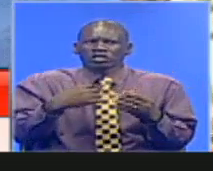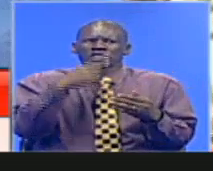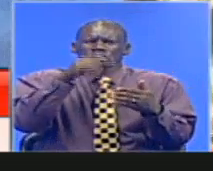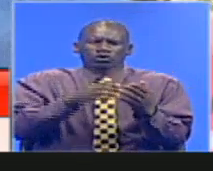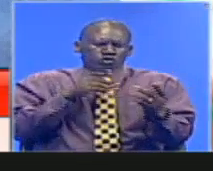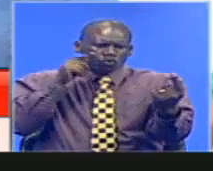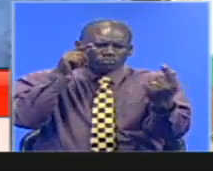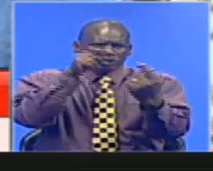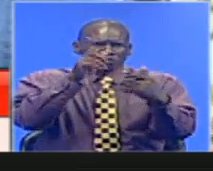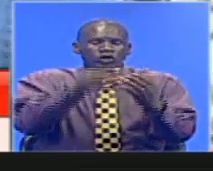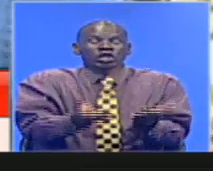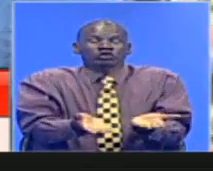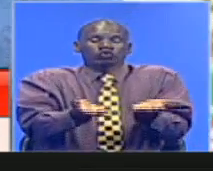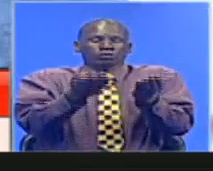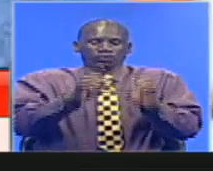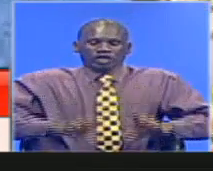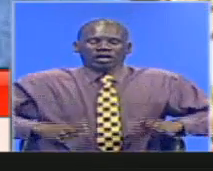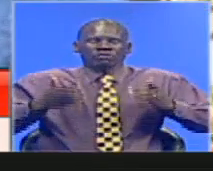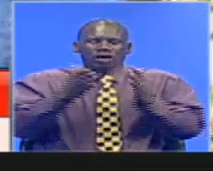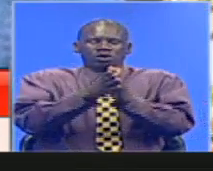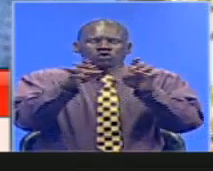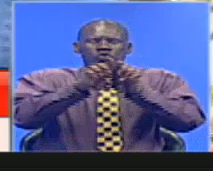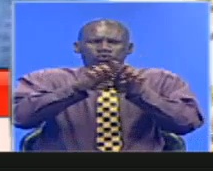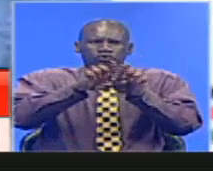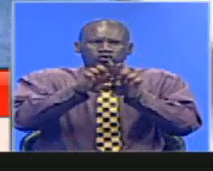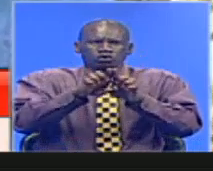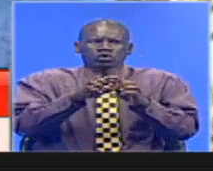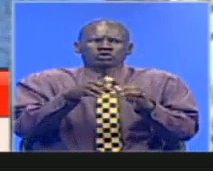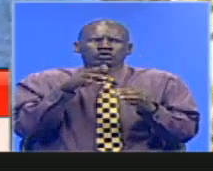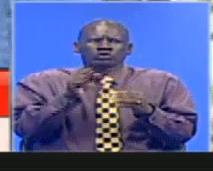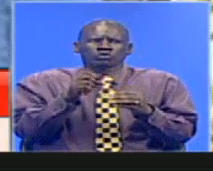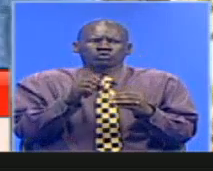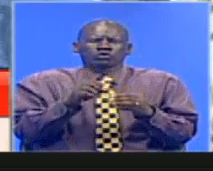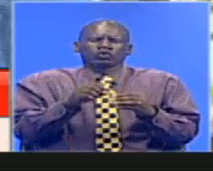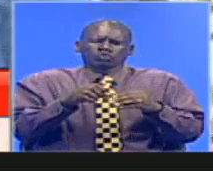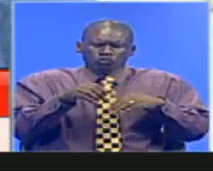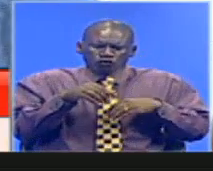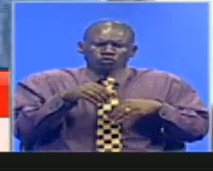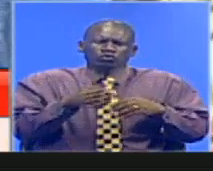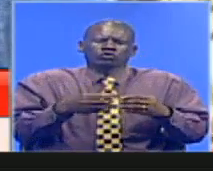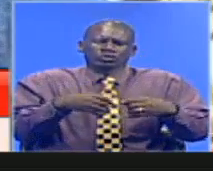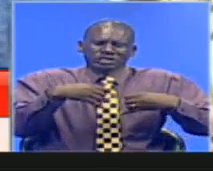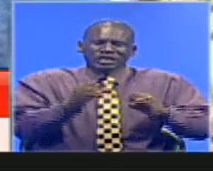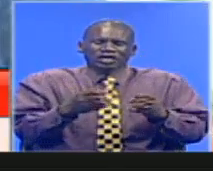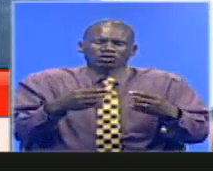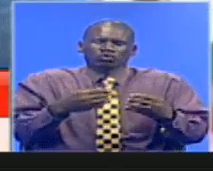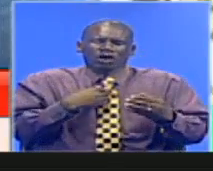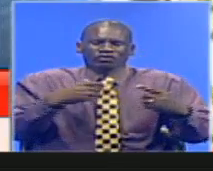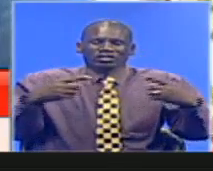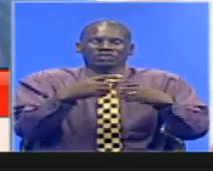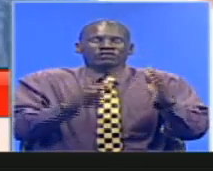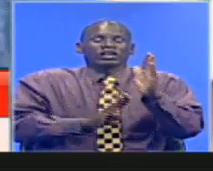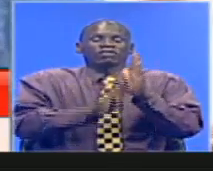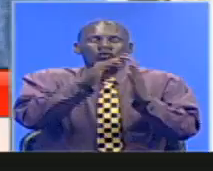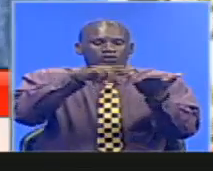is to improve their livelihoods as well as keeping his track record on different development projects that he had